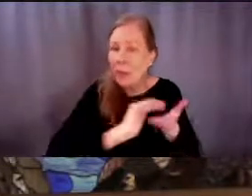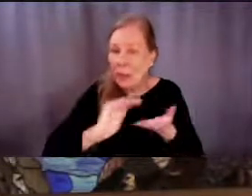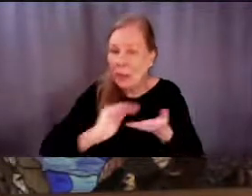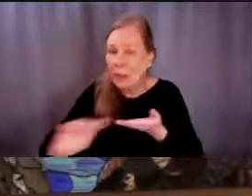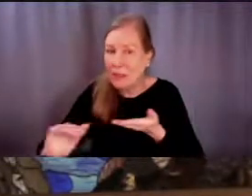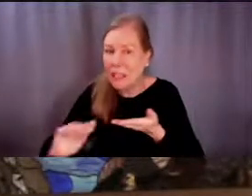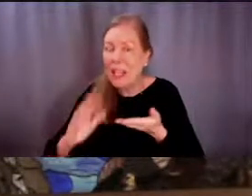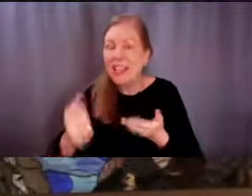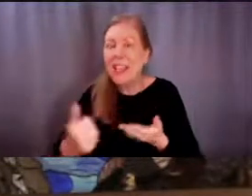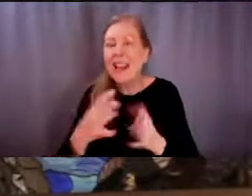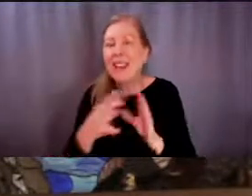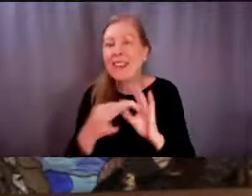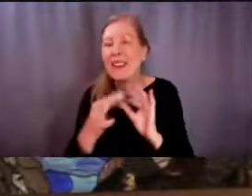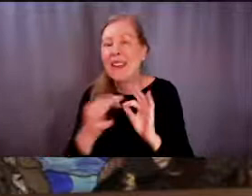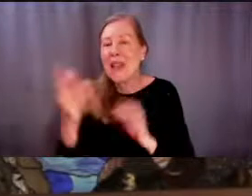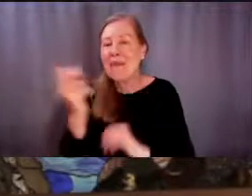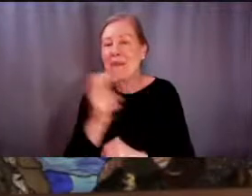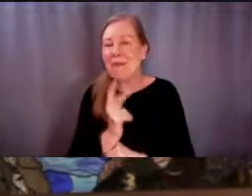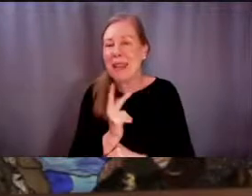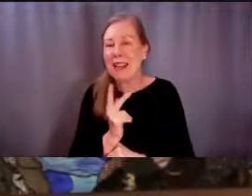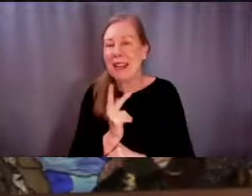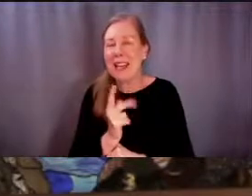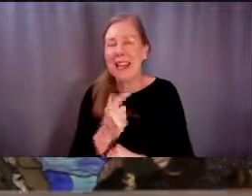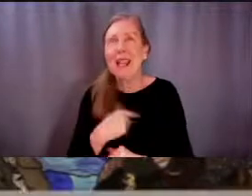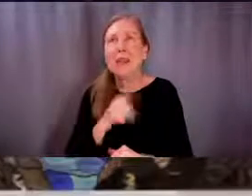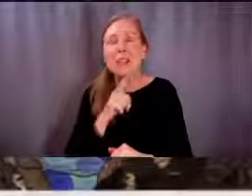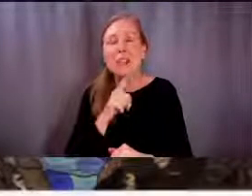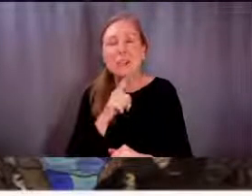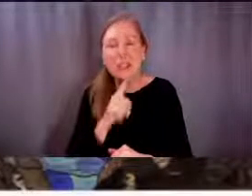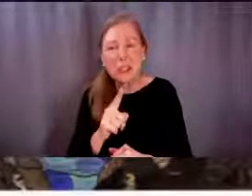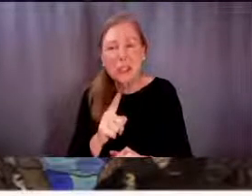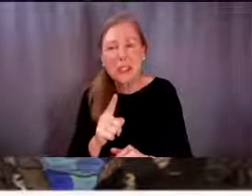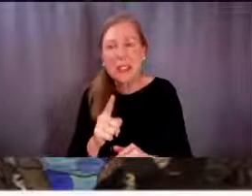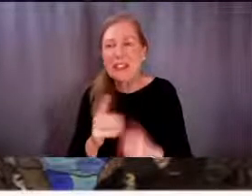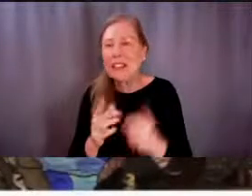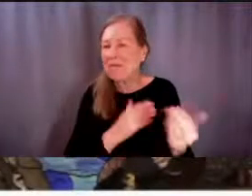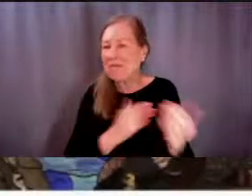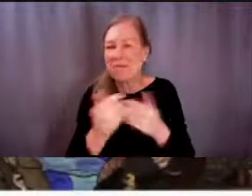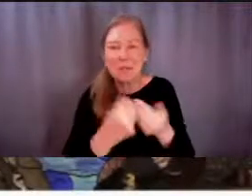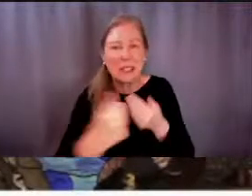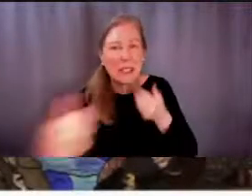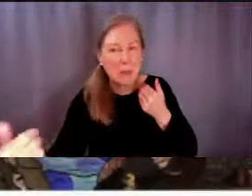me, and I'm sure I'll hear it across the many miles that separate us.